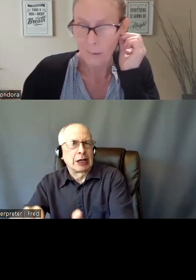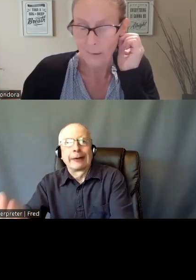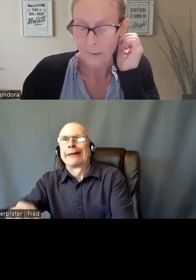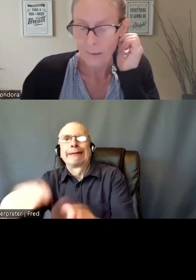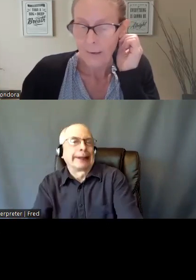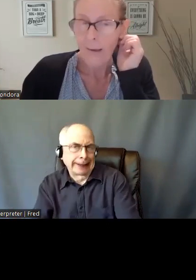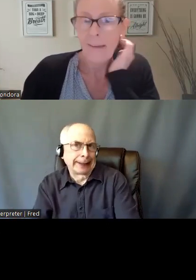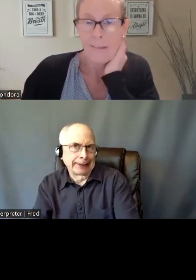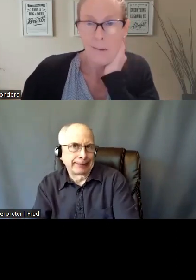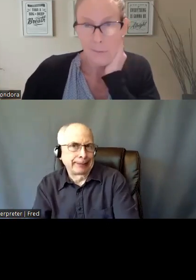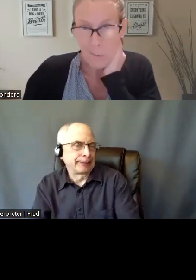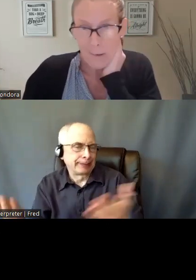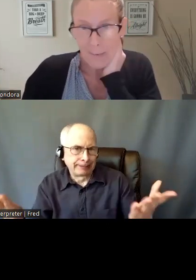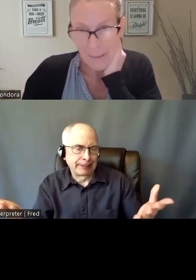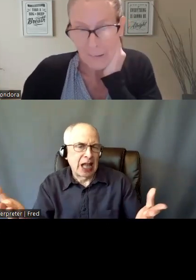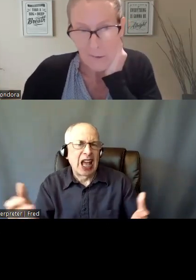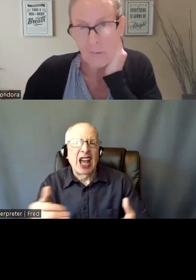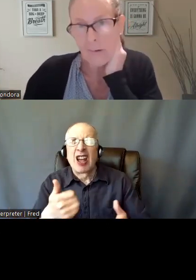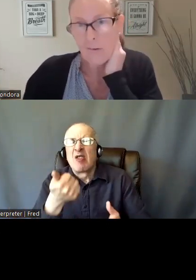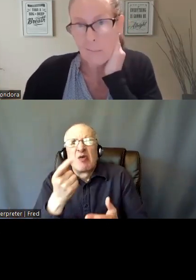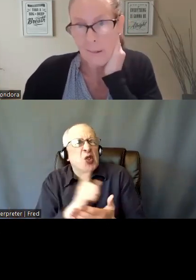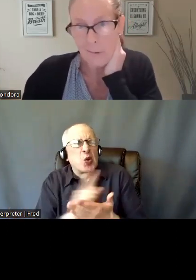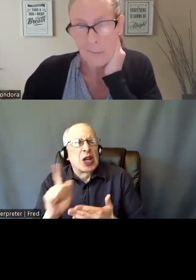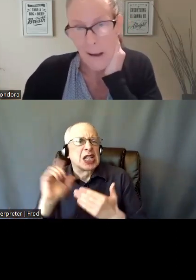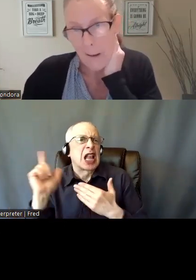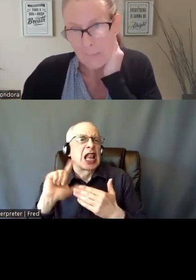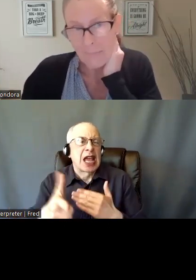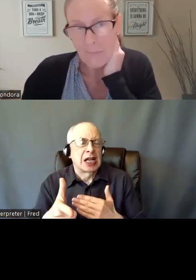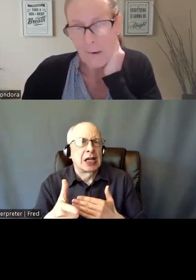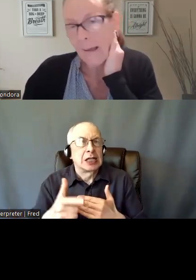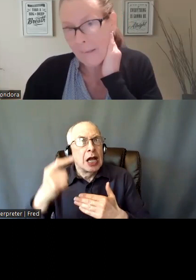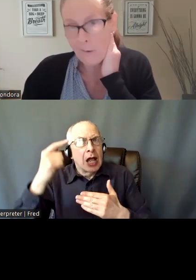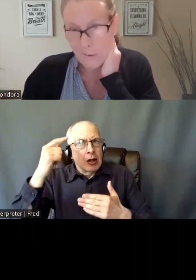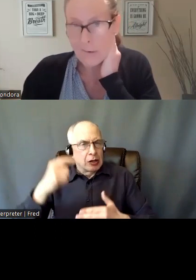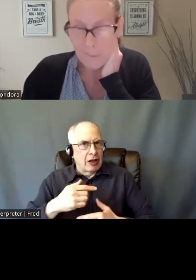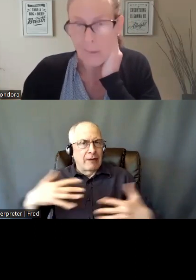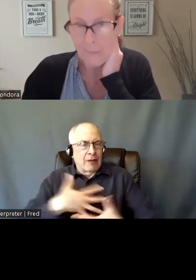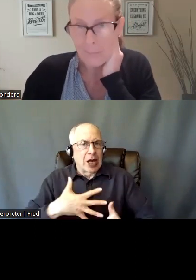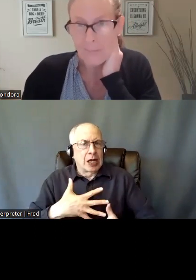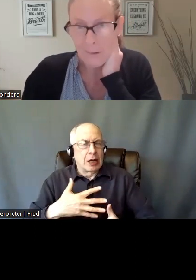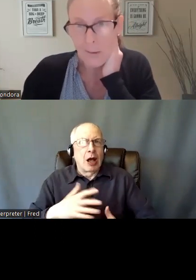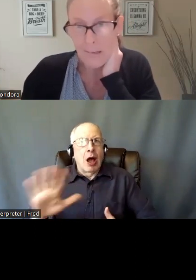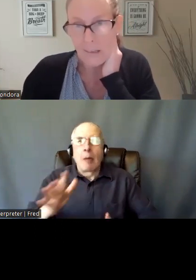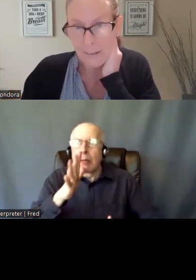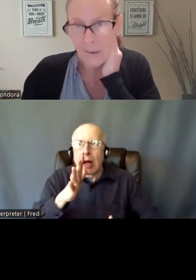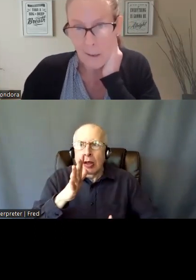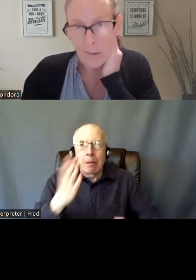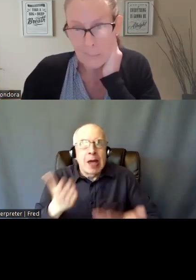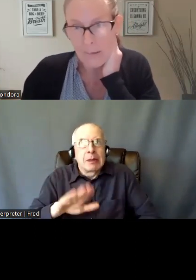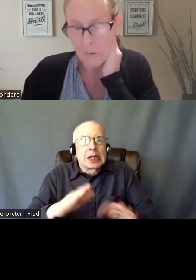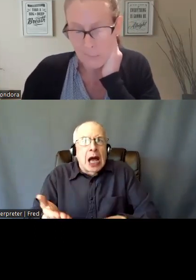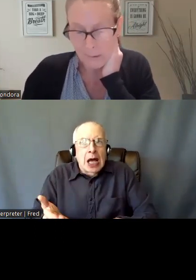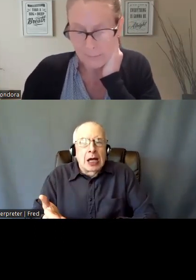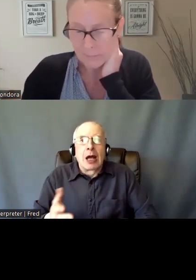brain tumor. And then just a few weeks later, she feared she would lose her mom when I had surgery for, you guessed it,